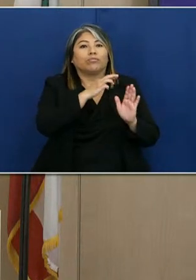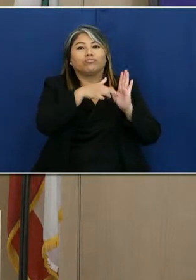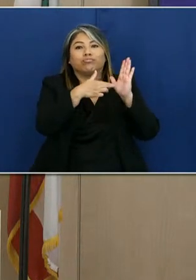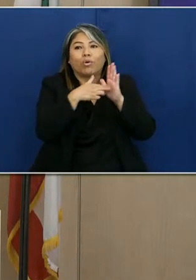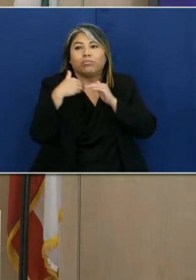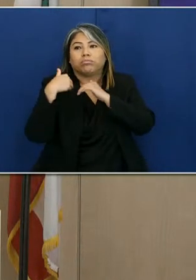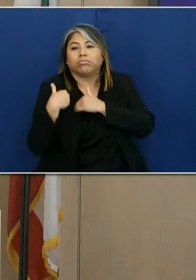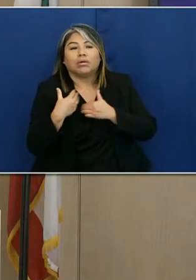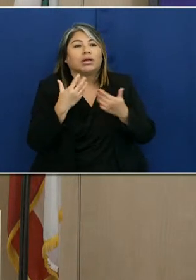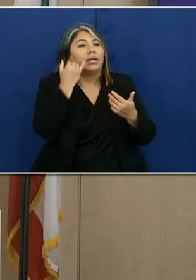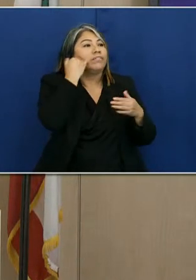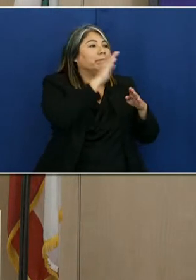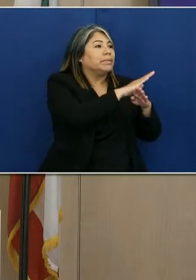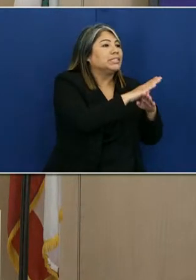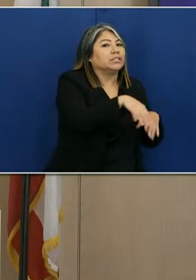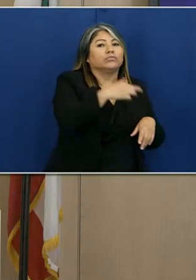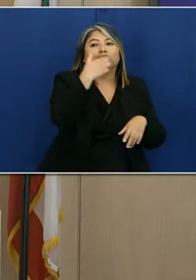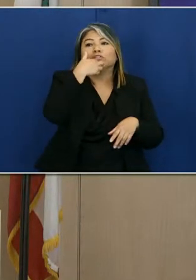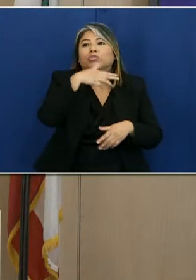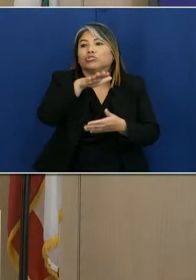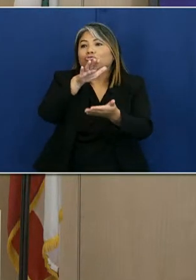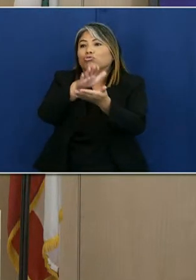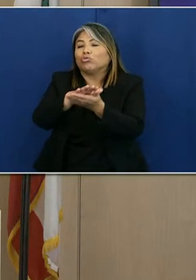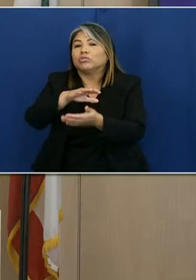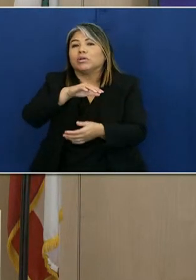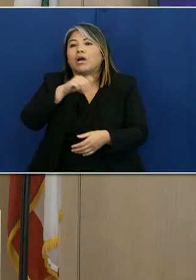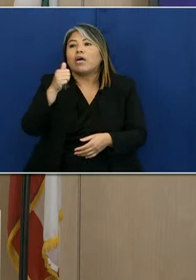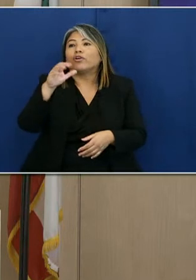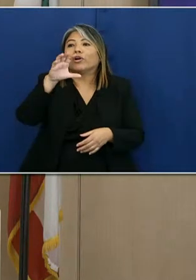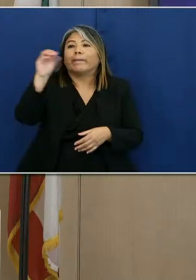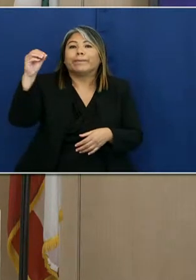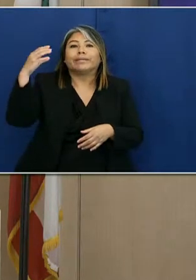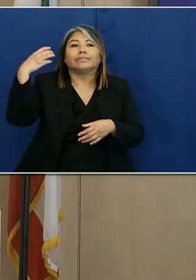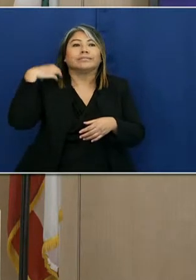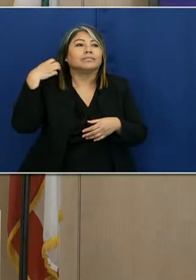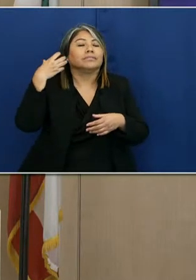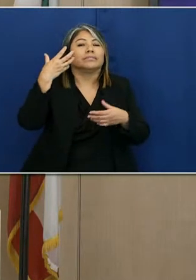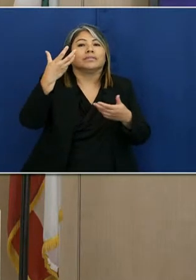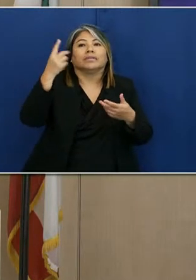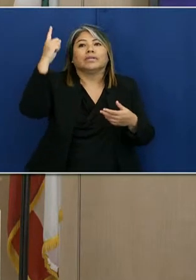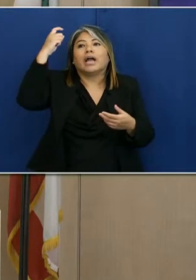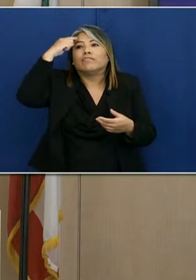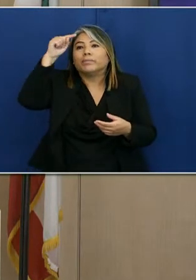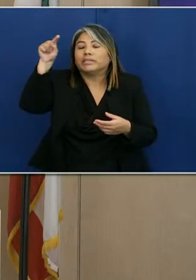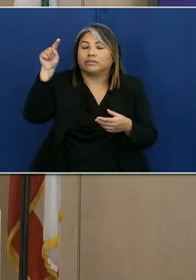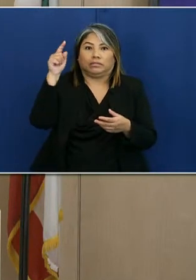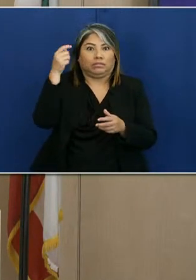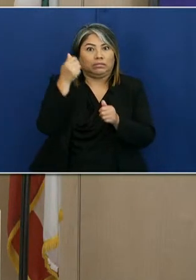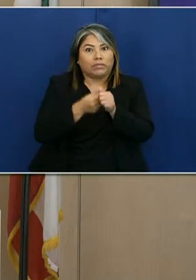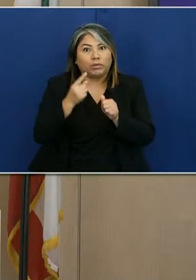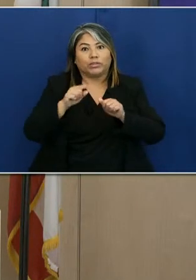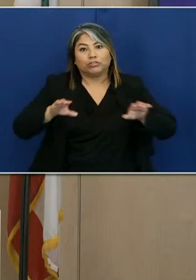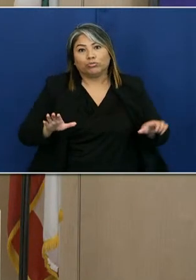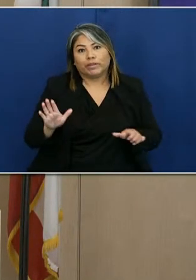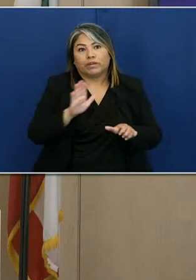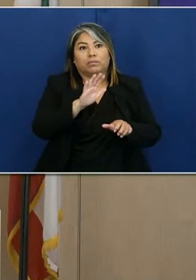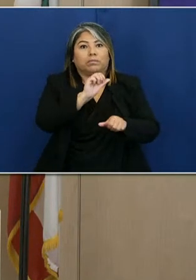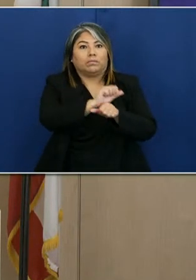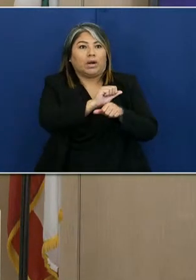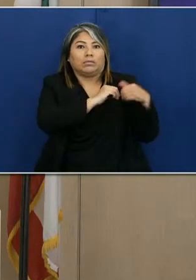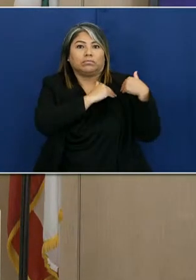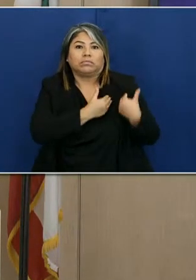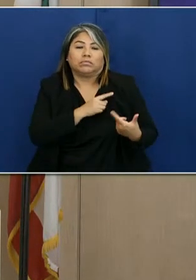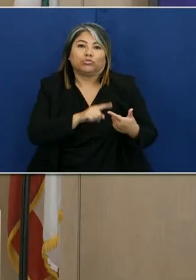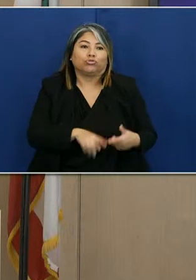to schools to other employers, governments, everyone doing their part